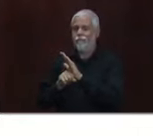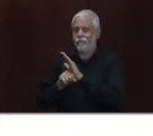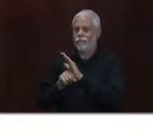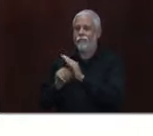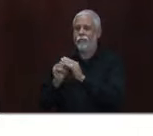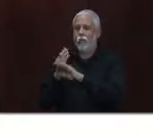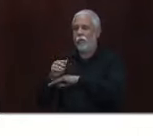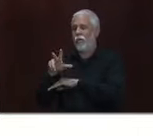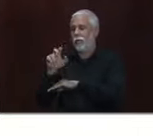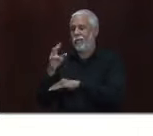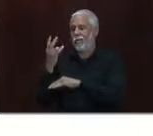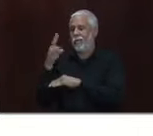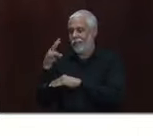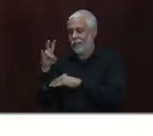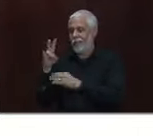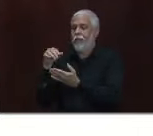over